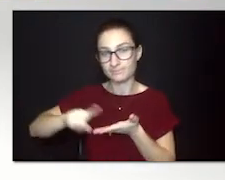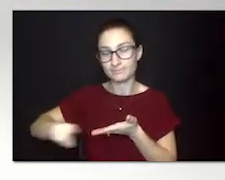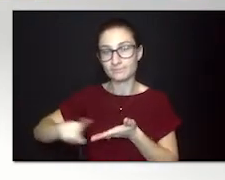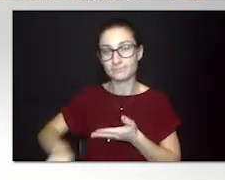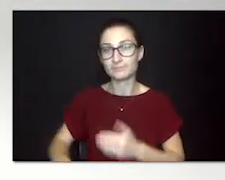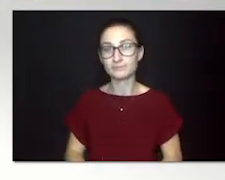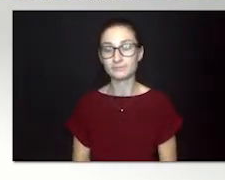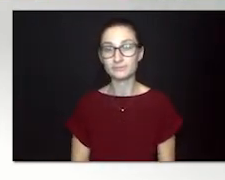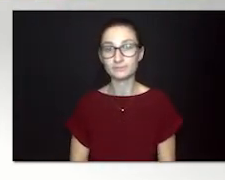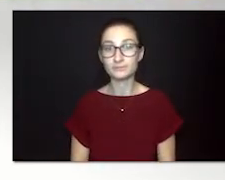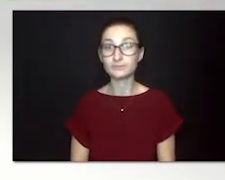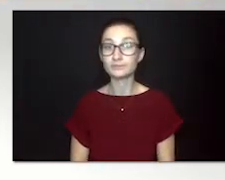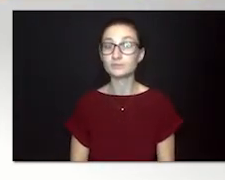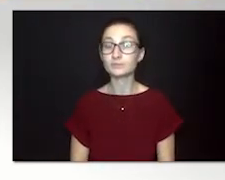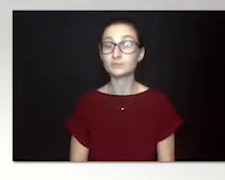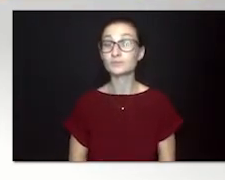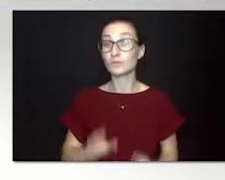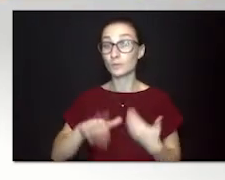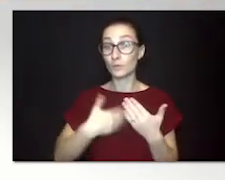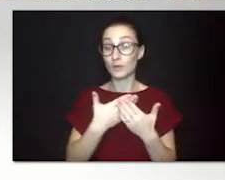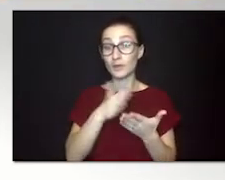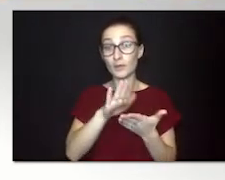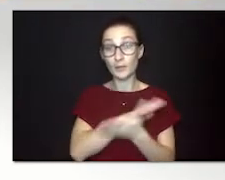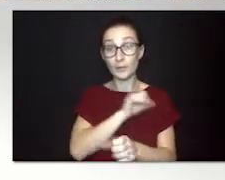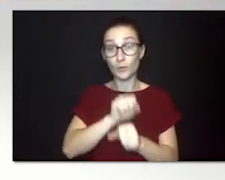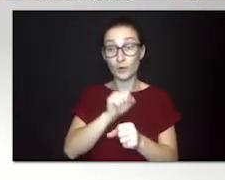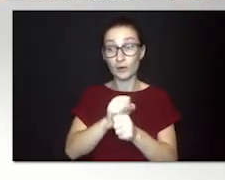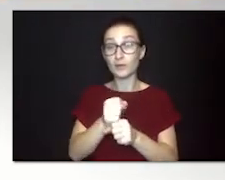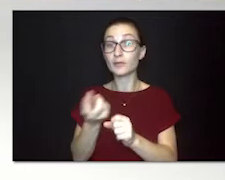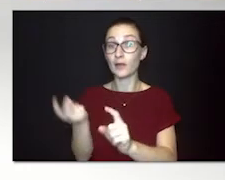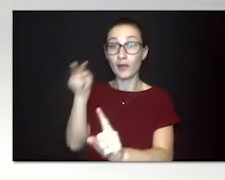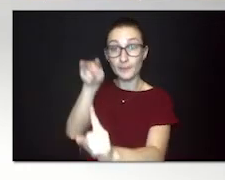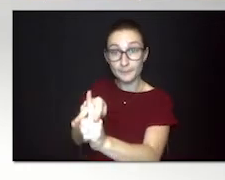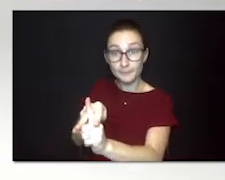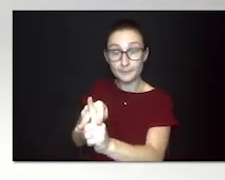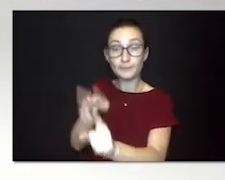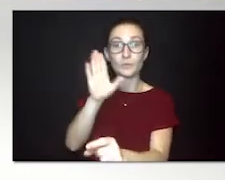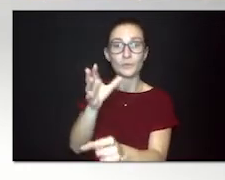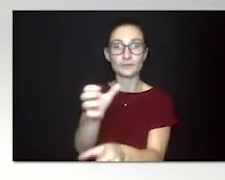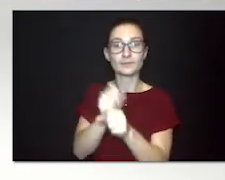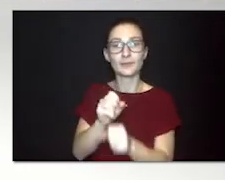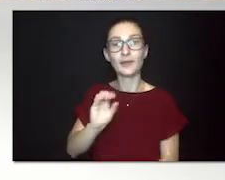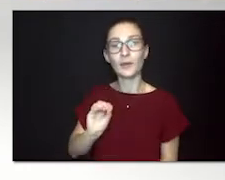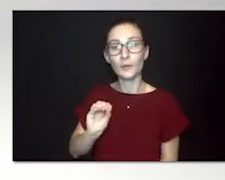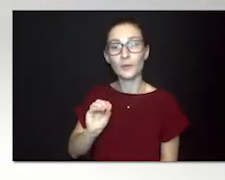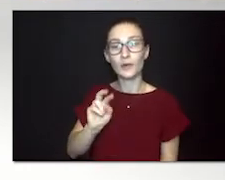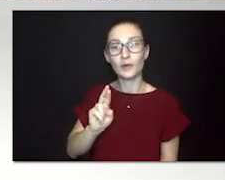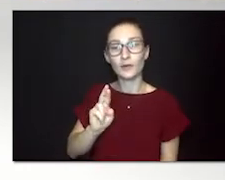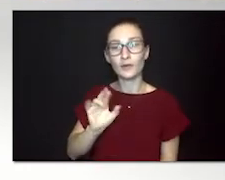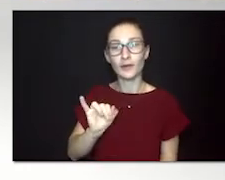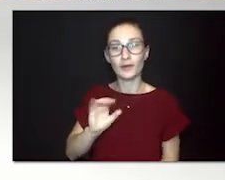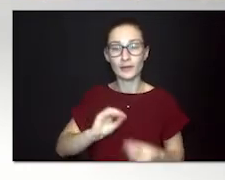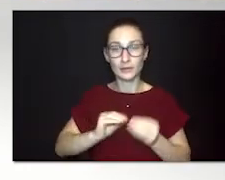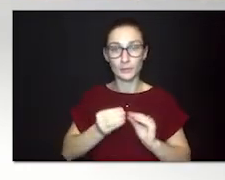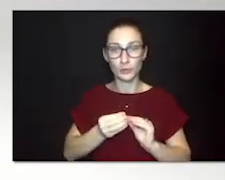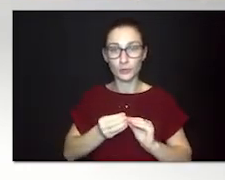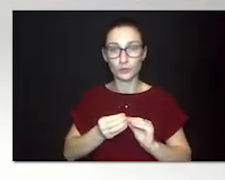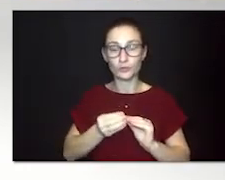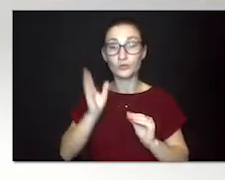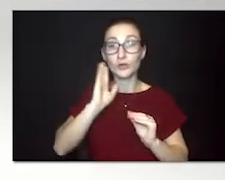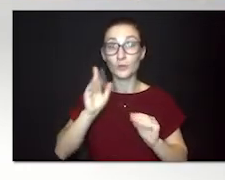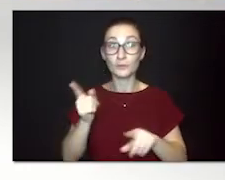initial paperwork is filed with the court, you'll get what's called an ORI number from the clerk, and you'll actually take that number